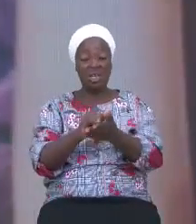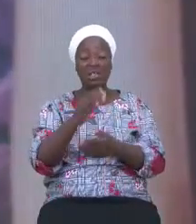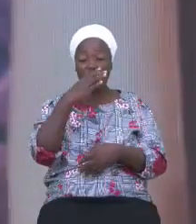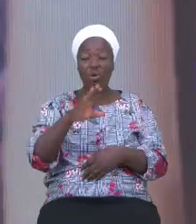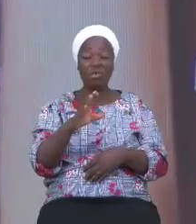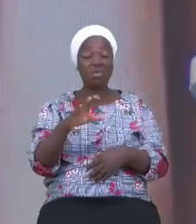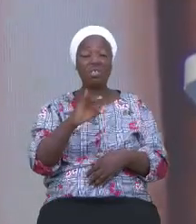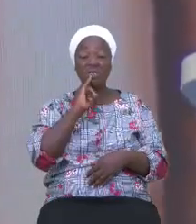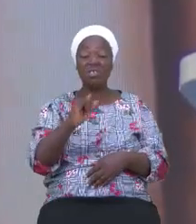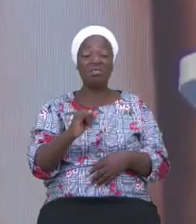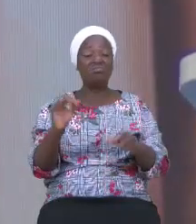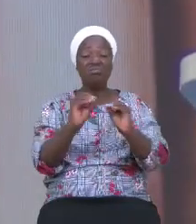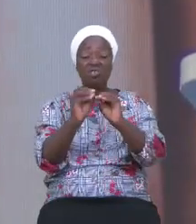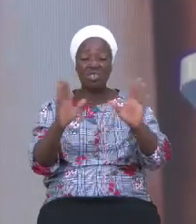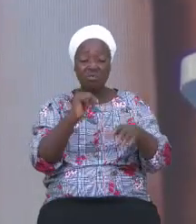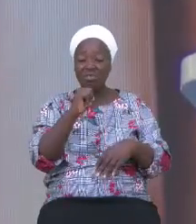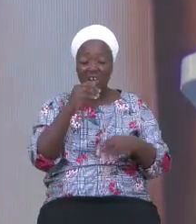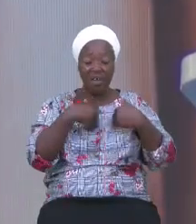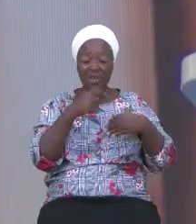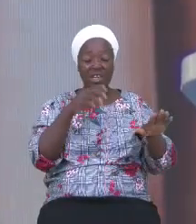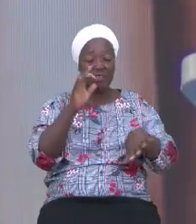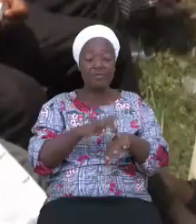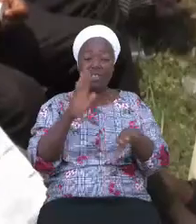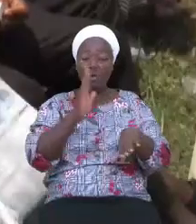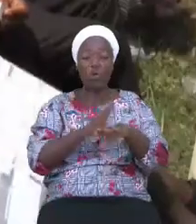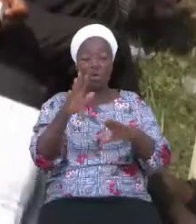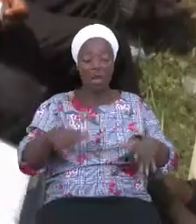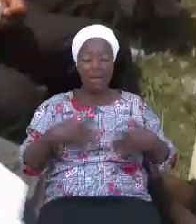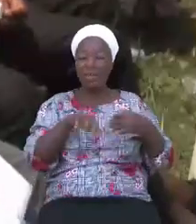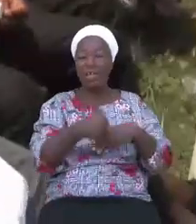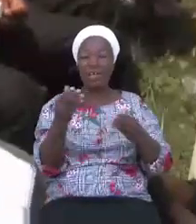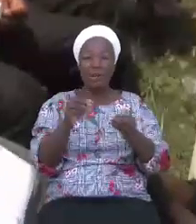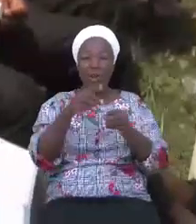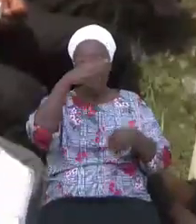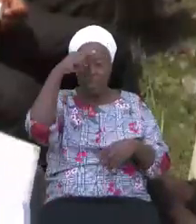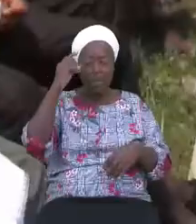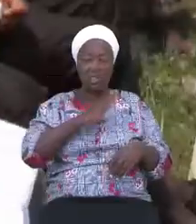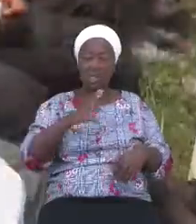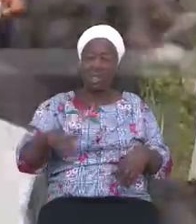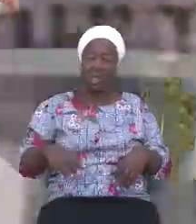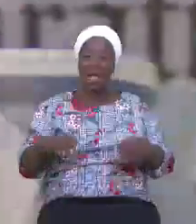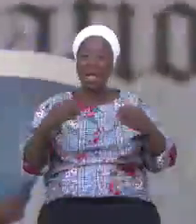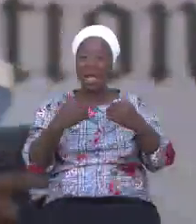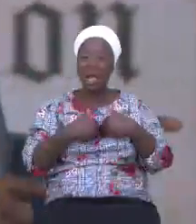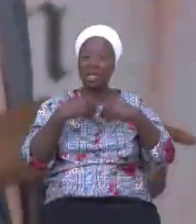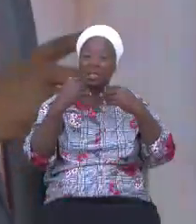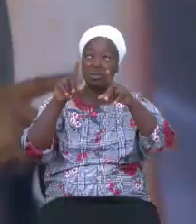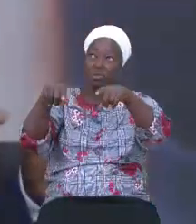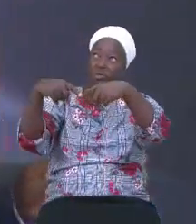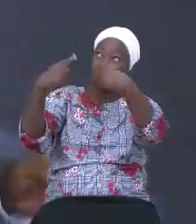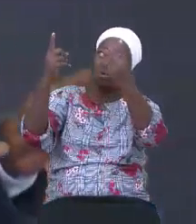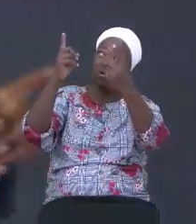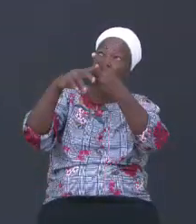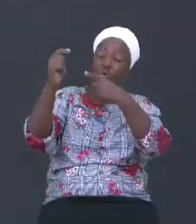curse will not take any effect in your life anymore. Because Christ has gone to